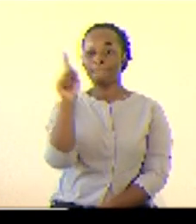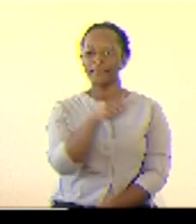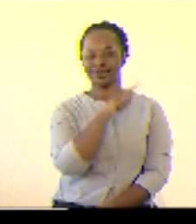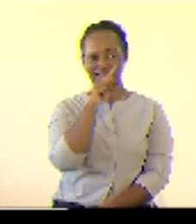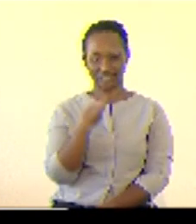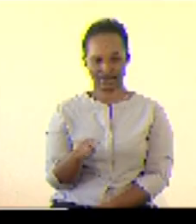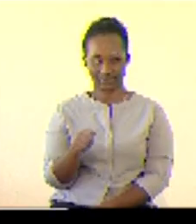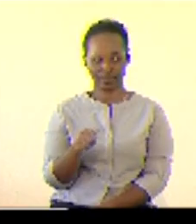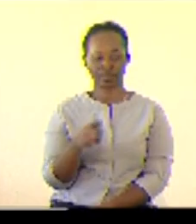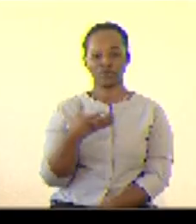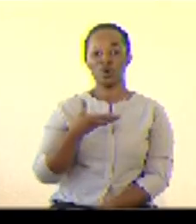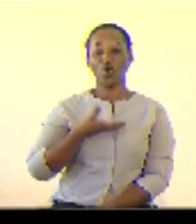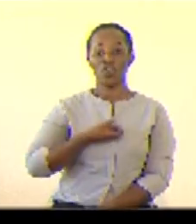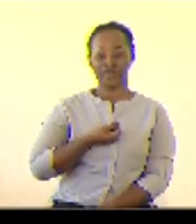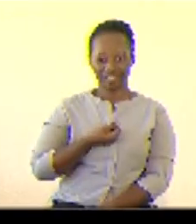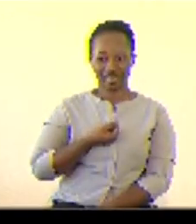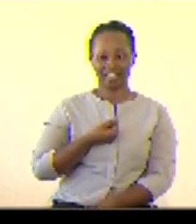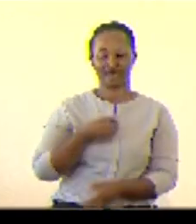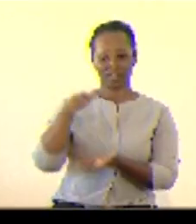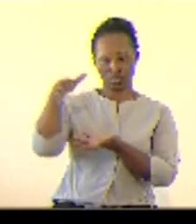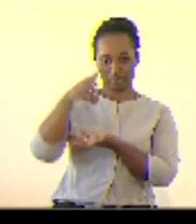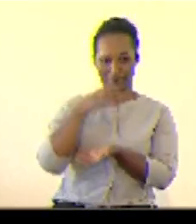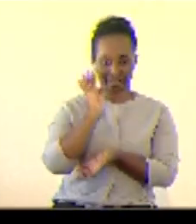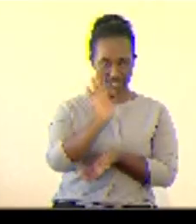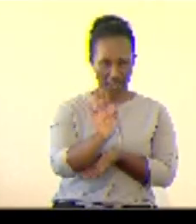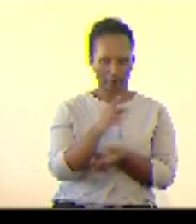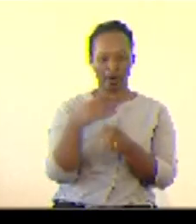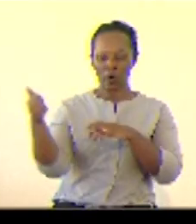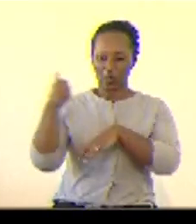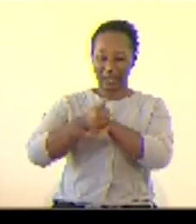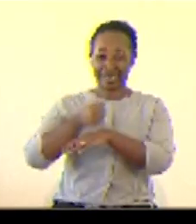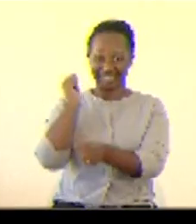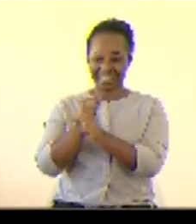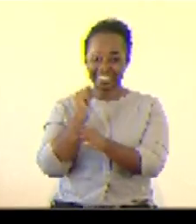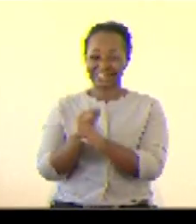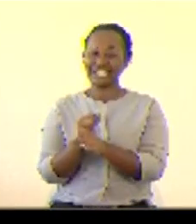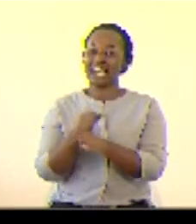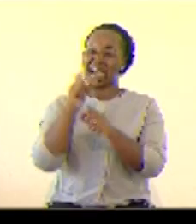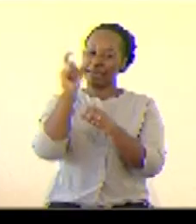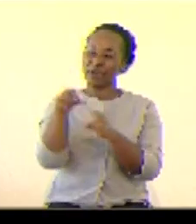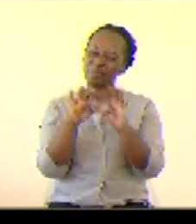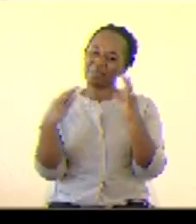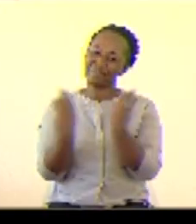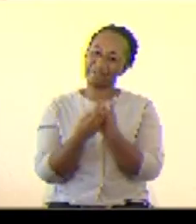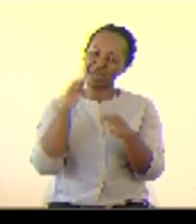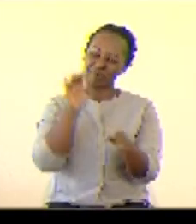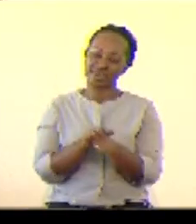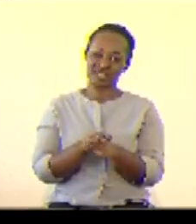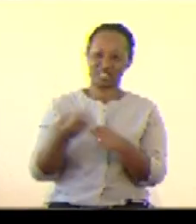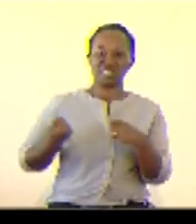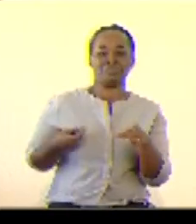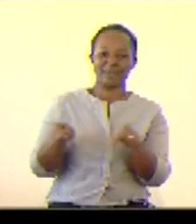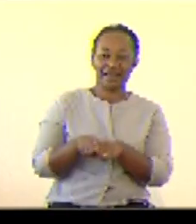Then you have employed many family members. You have put your brother, your sister, your aunt. You see, it is good to employ